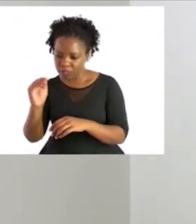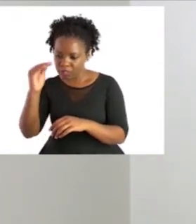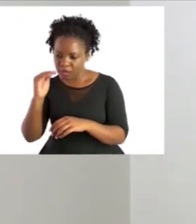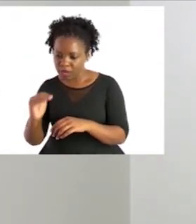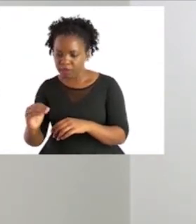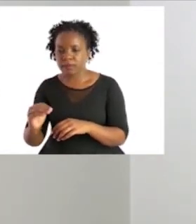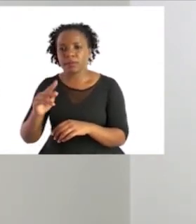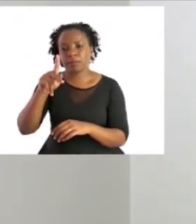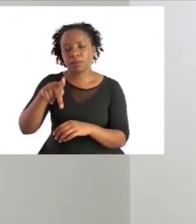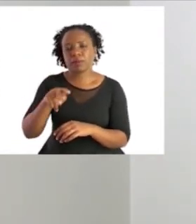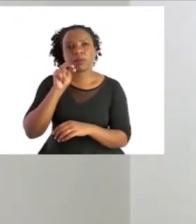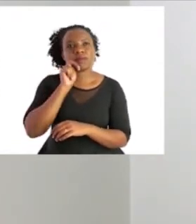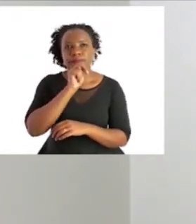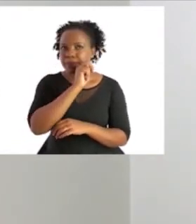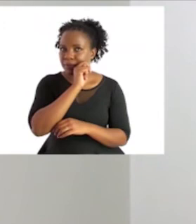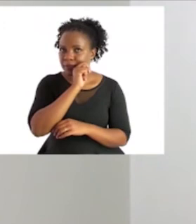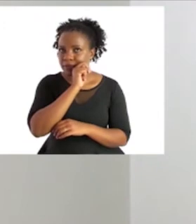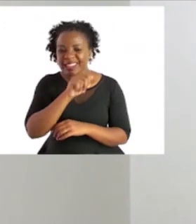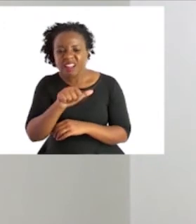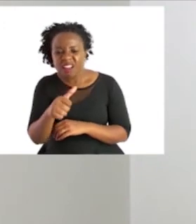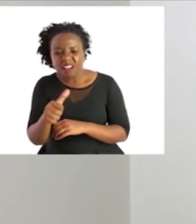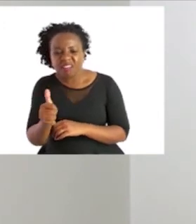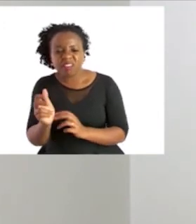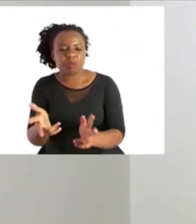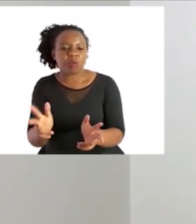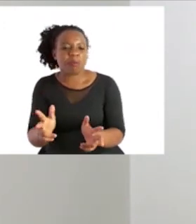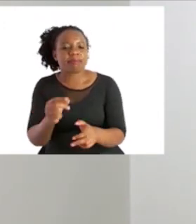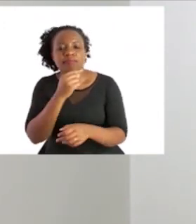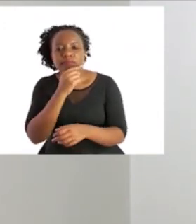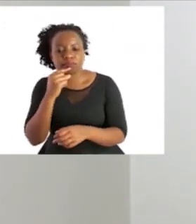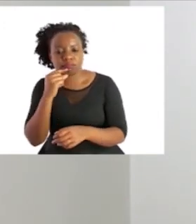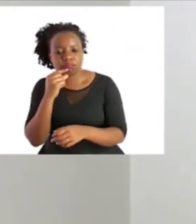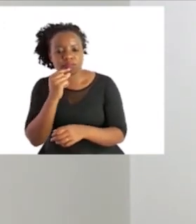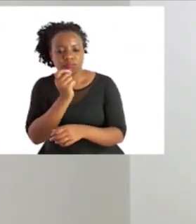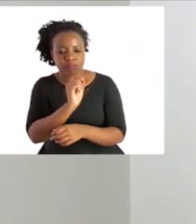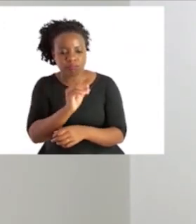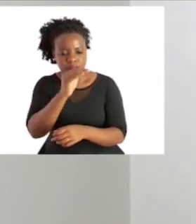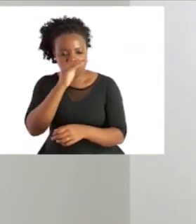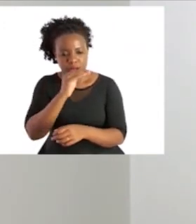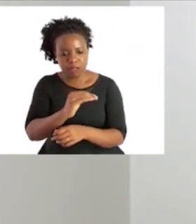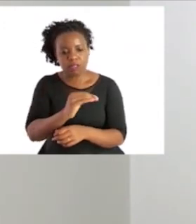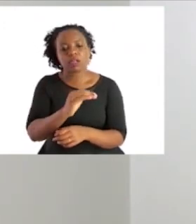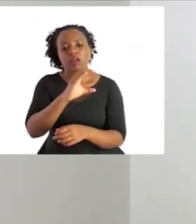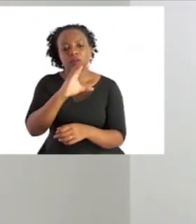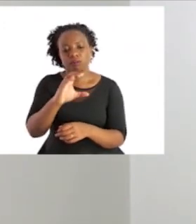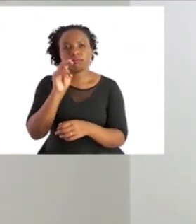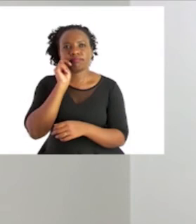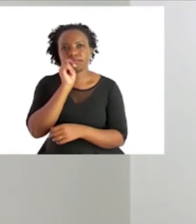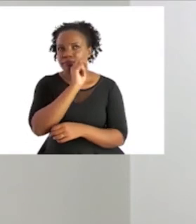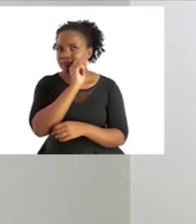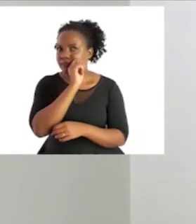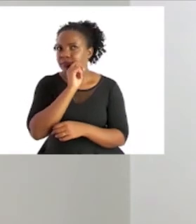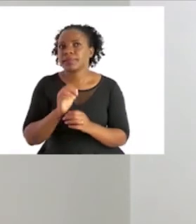other words, the other names, we write them under common nouns. All